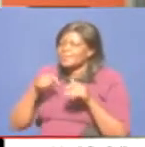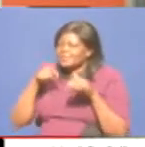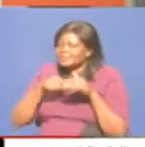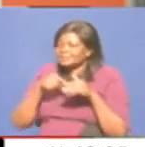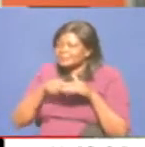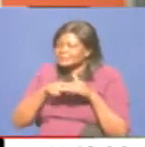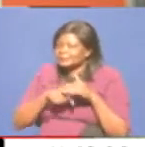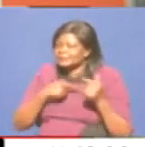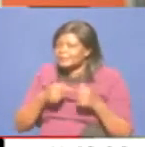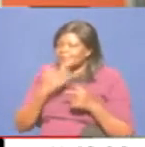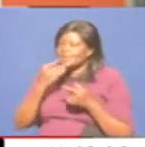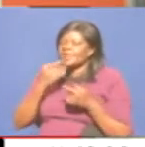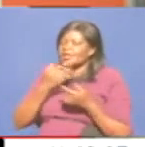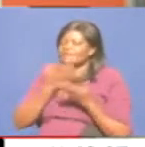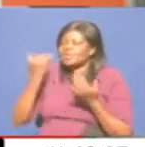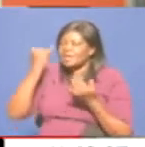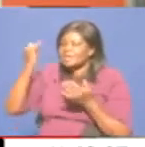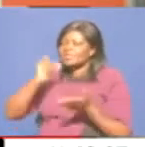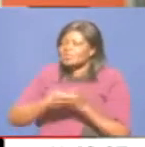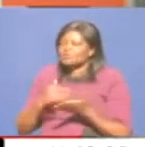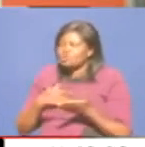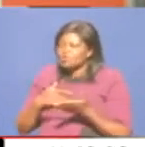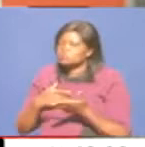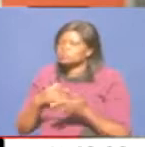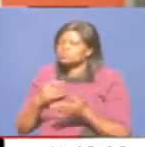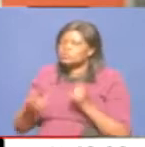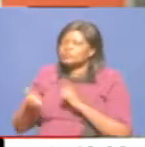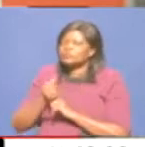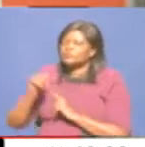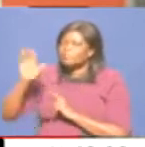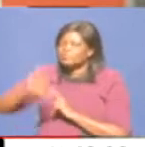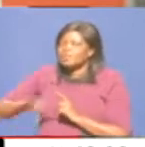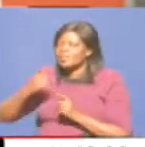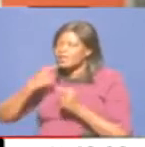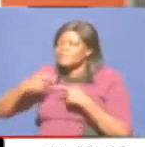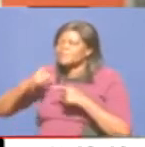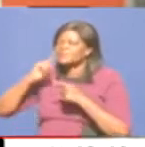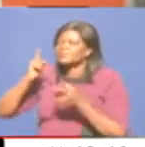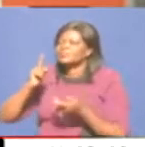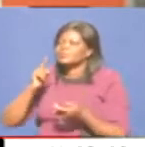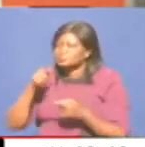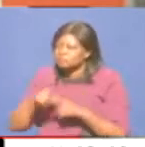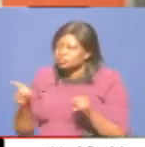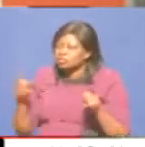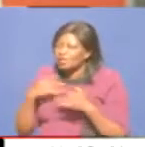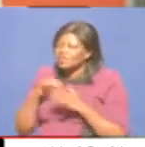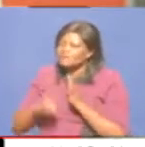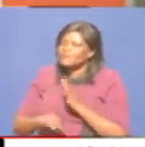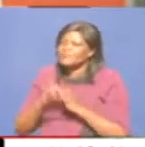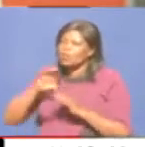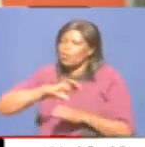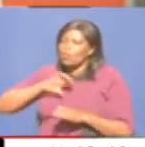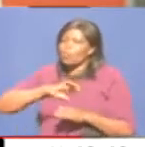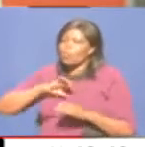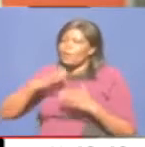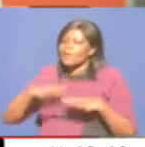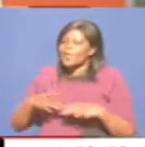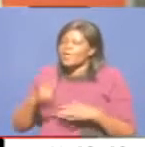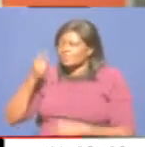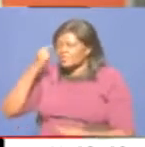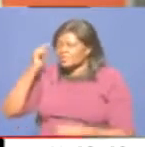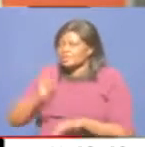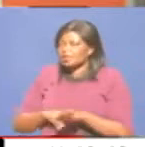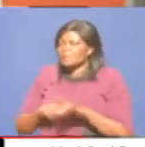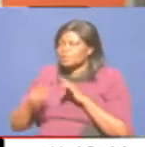in a constituency, for example, let it come from the people. Let any development that you're doing be on the people. And I think when we are talking